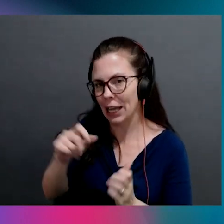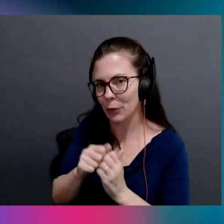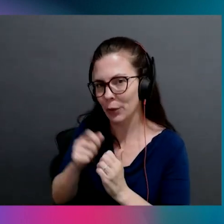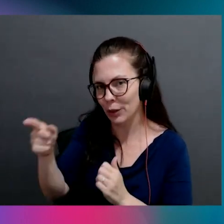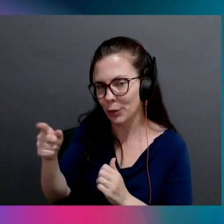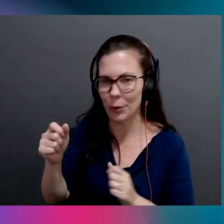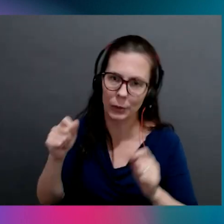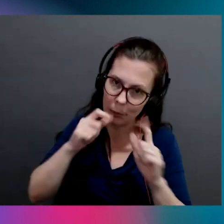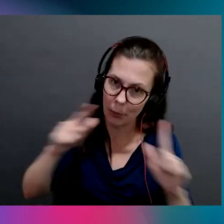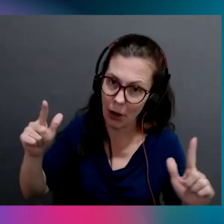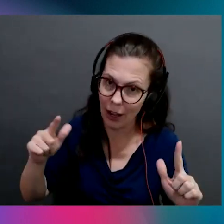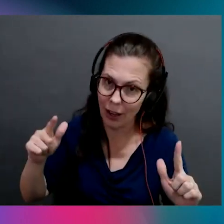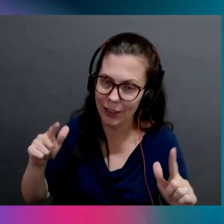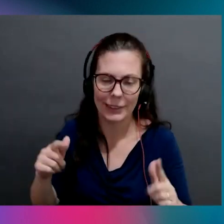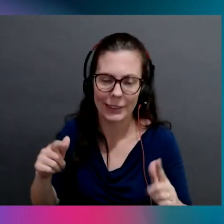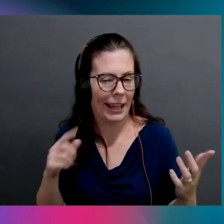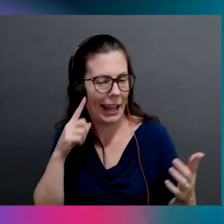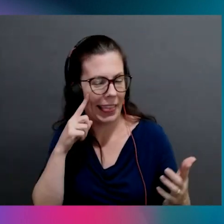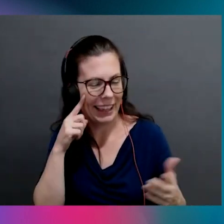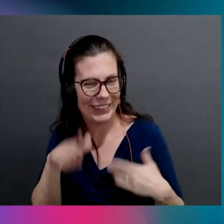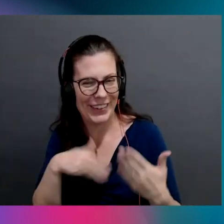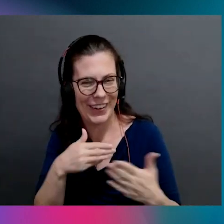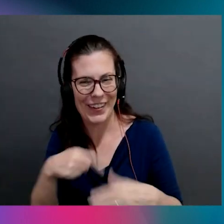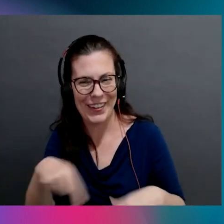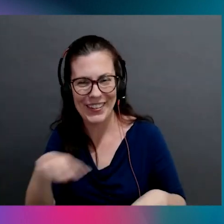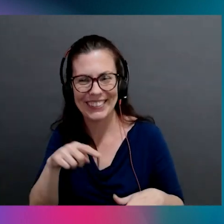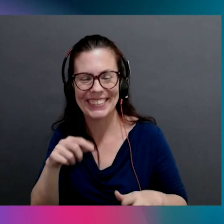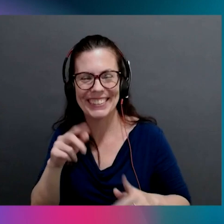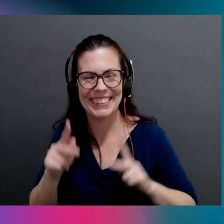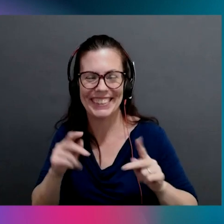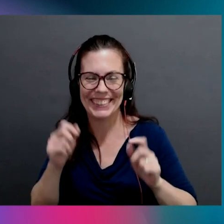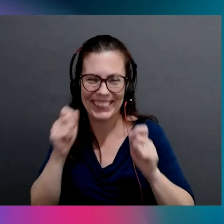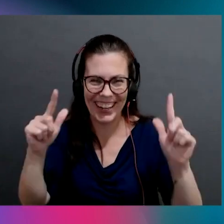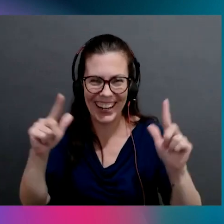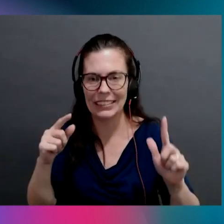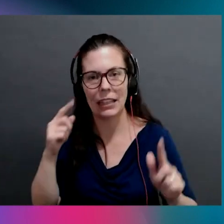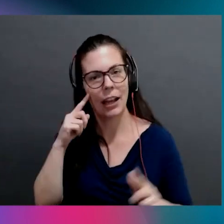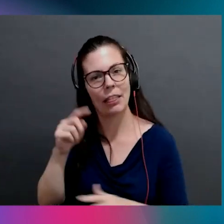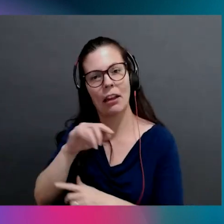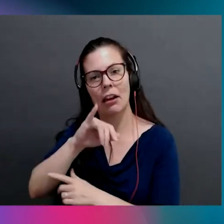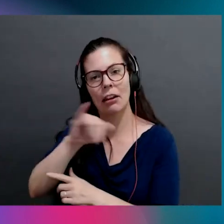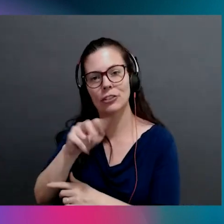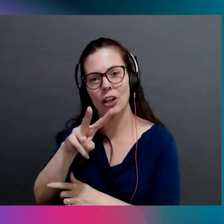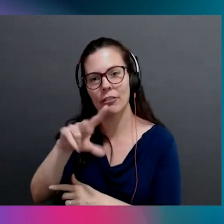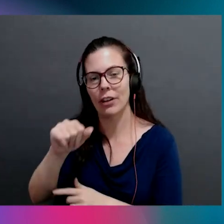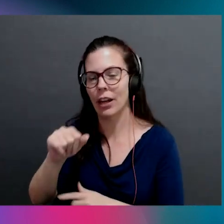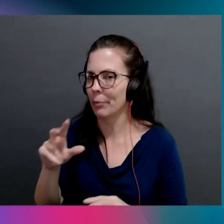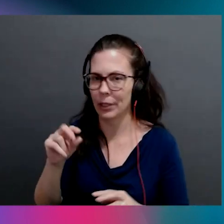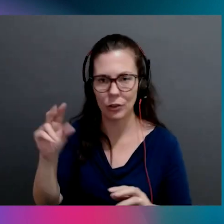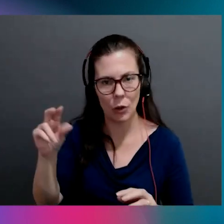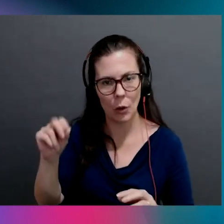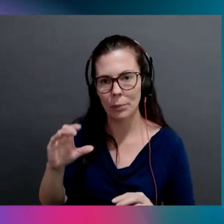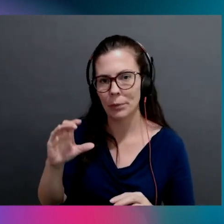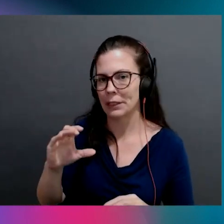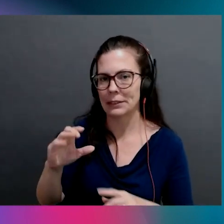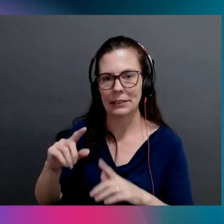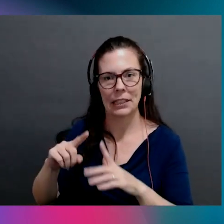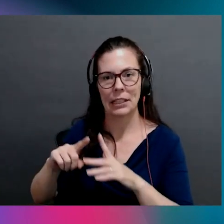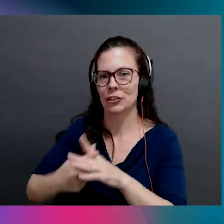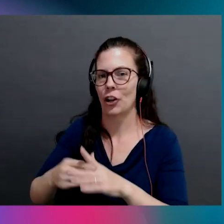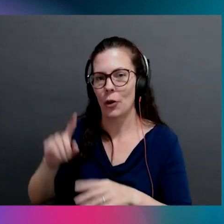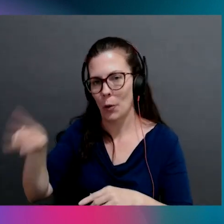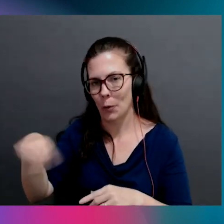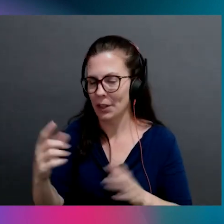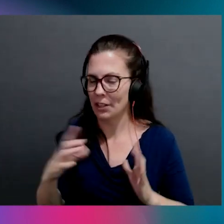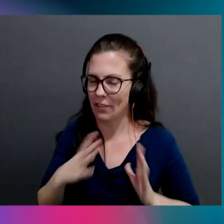Surprising everyone, I think. Yeah, I thought you were going to pull out some Java, but nope. Nope. C# only, okay. And today